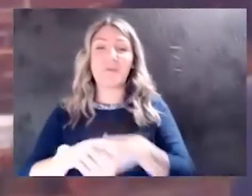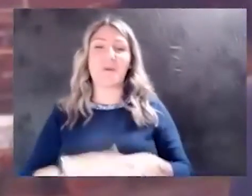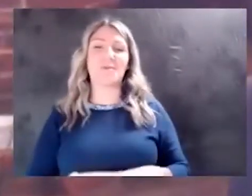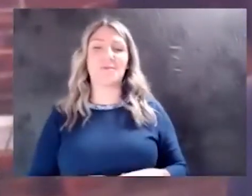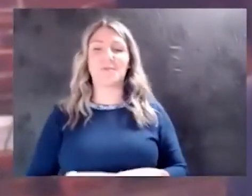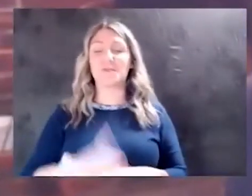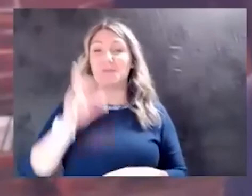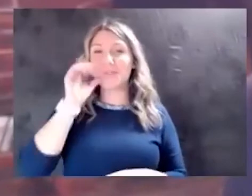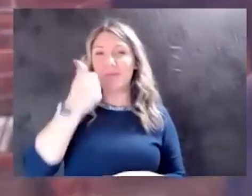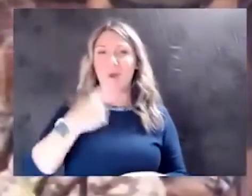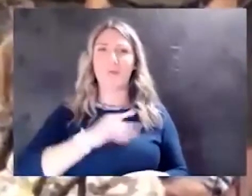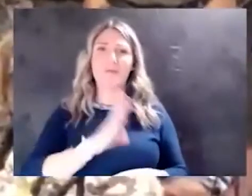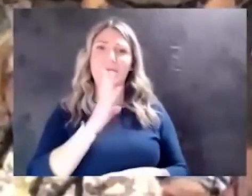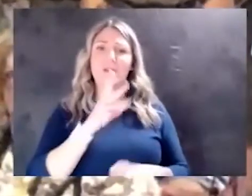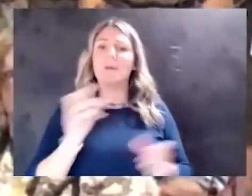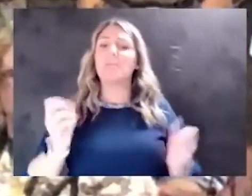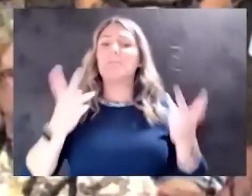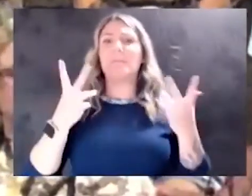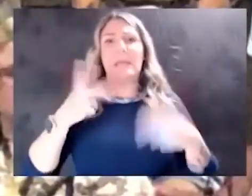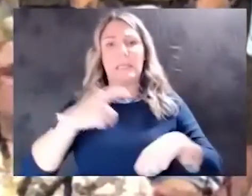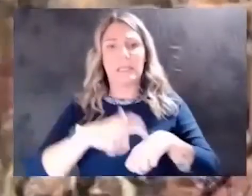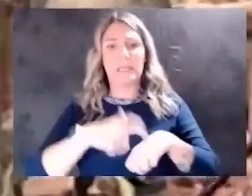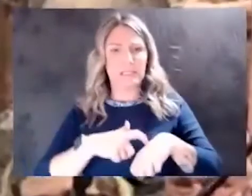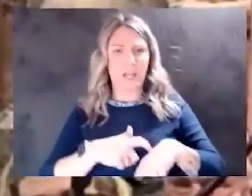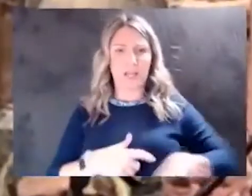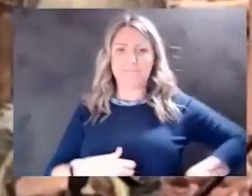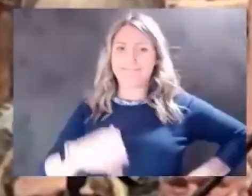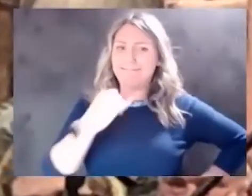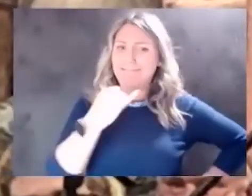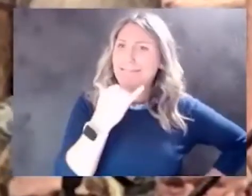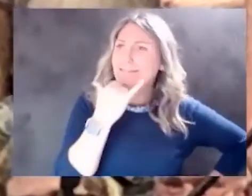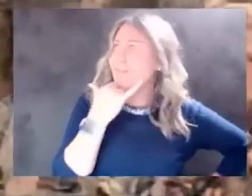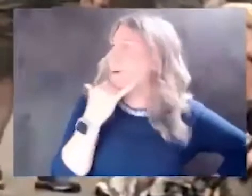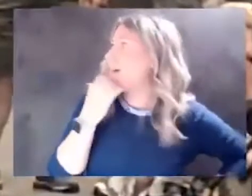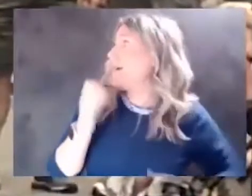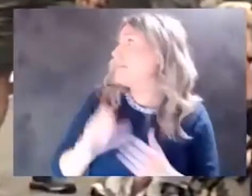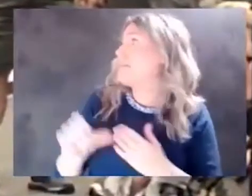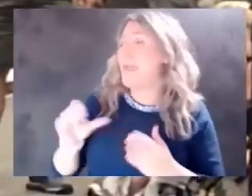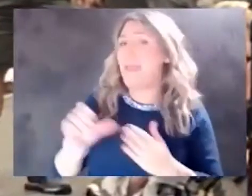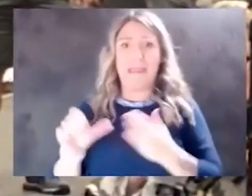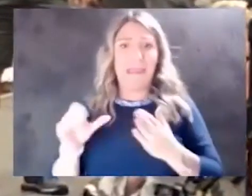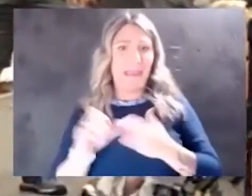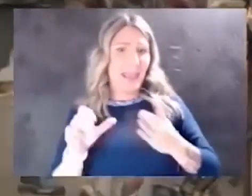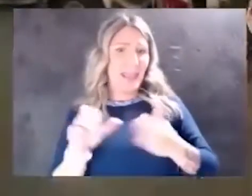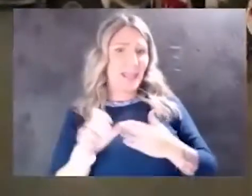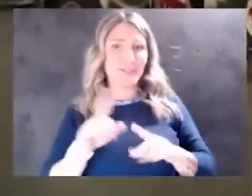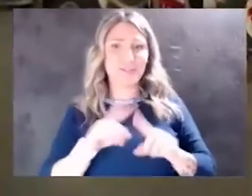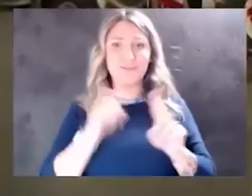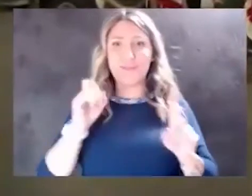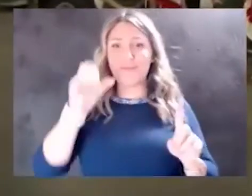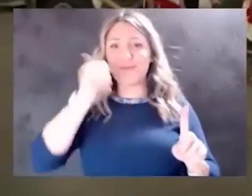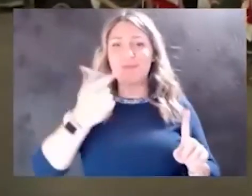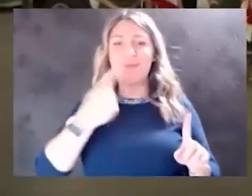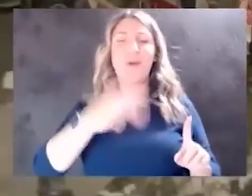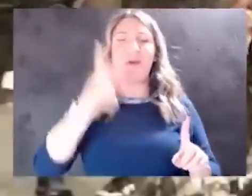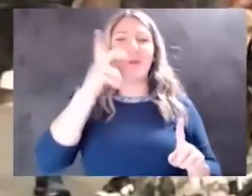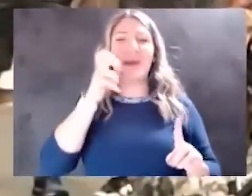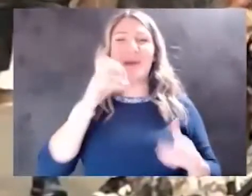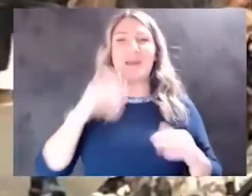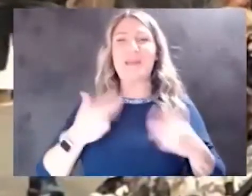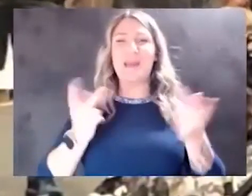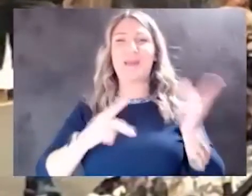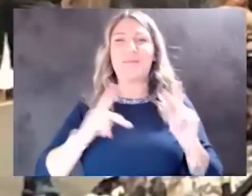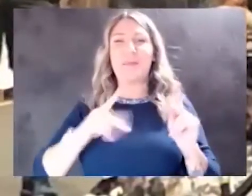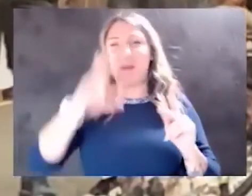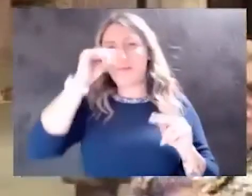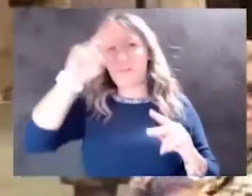many times. Oh, that's I got the wrong page of the script. Tomorrow, we're going to hear from some more young people. Boy Scouts from Troop 320